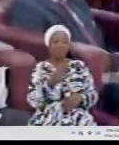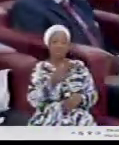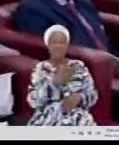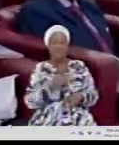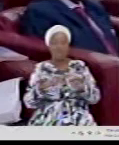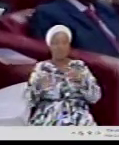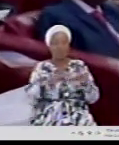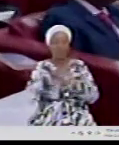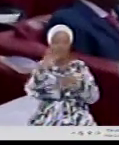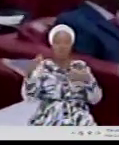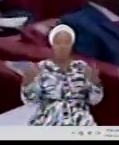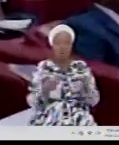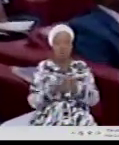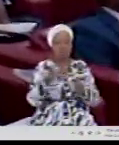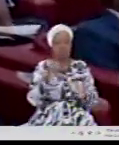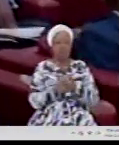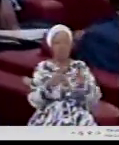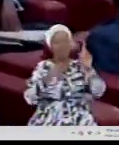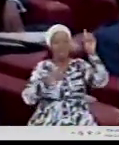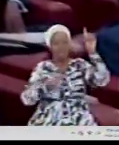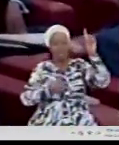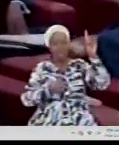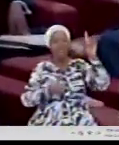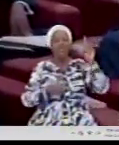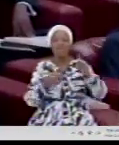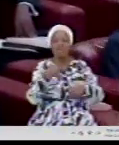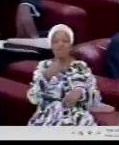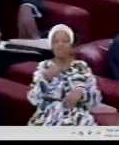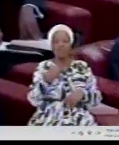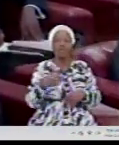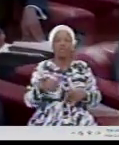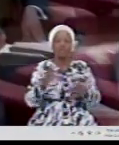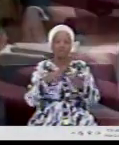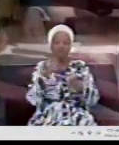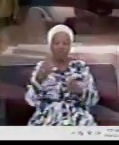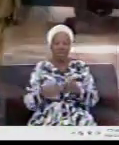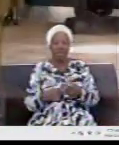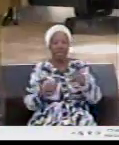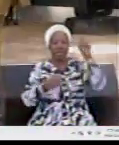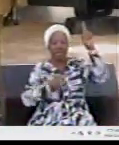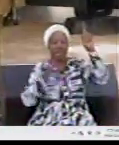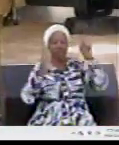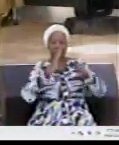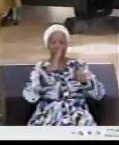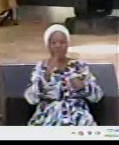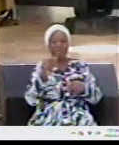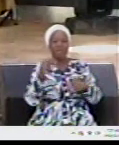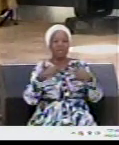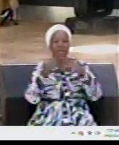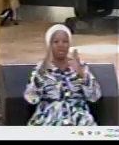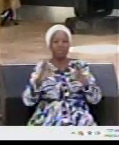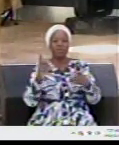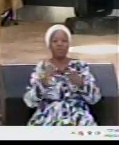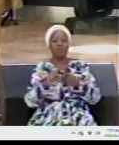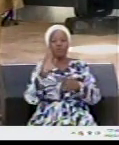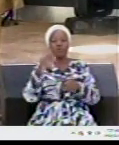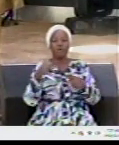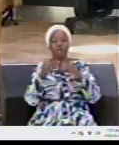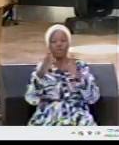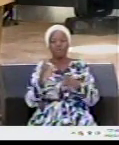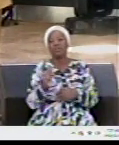do all that I speak, then I will be an enemy to thine